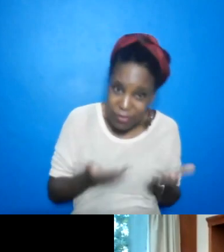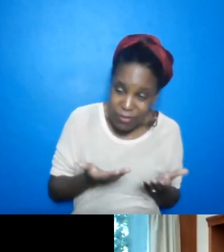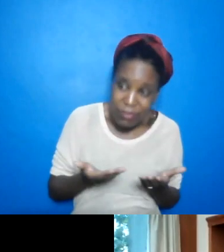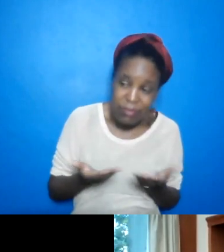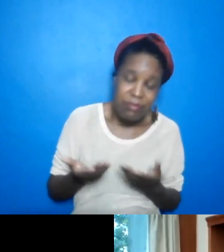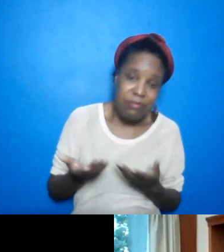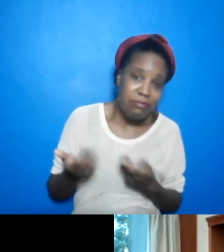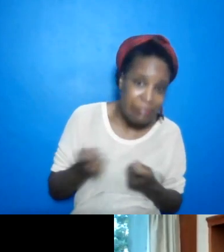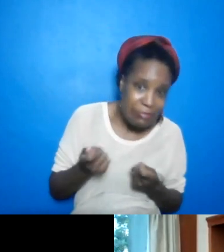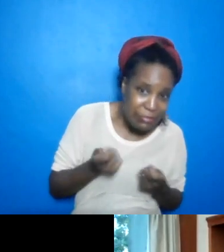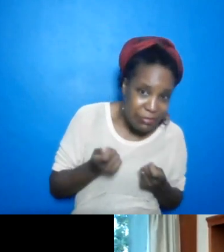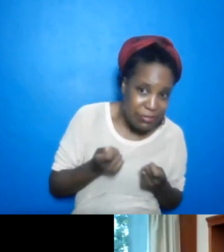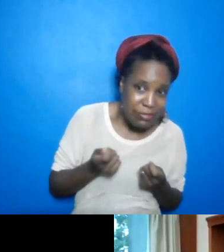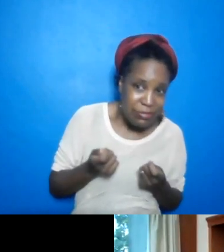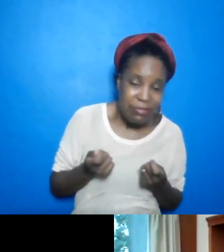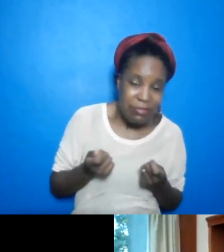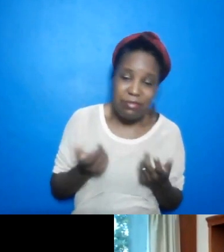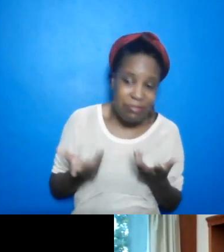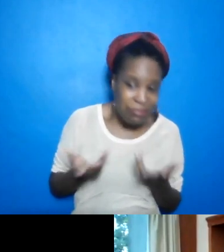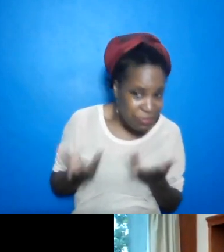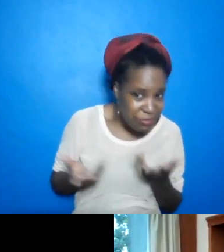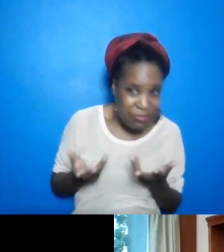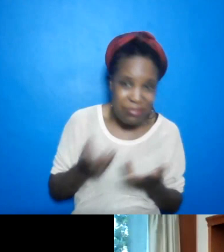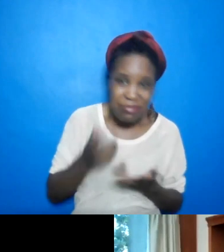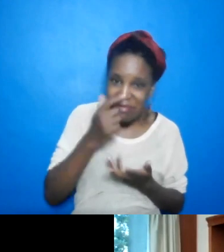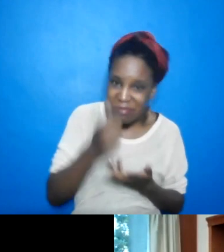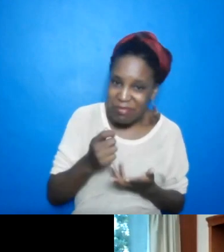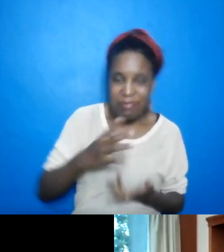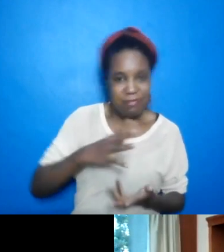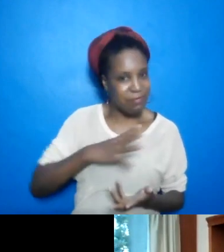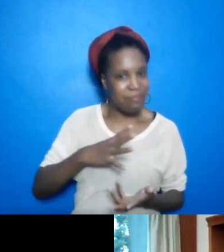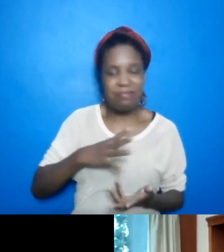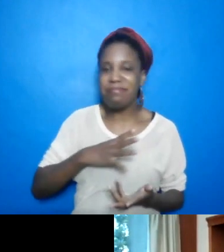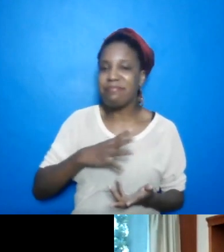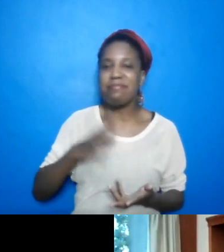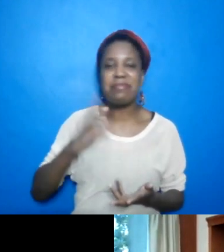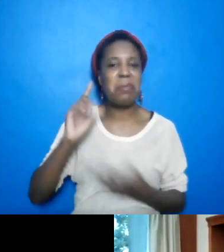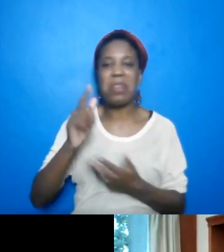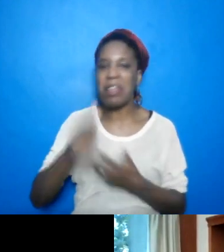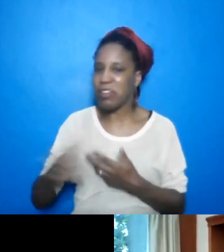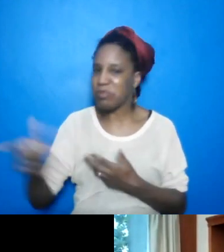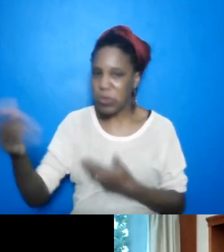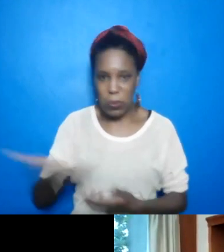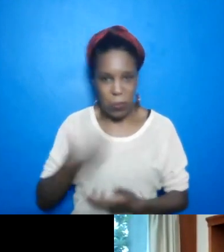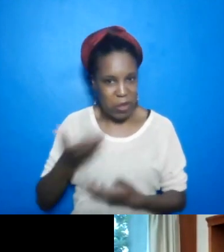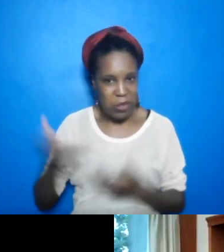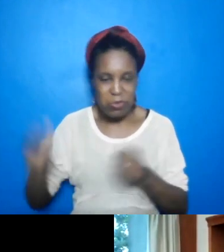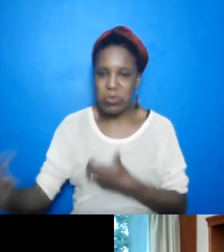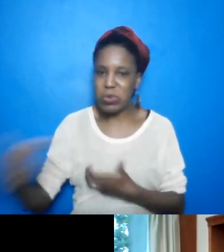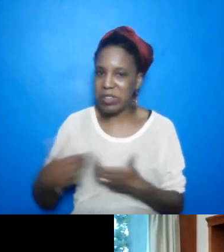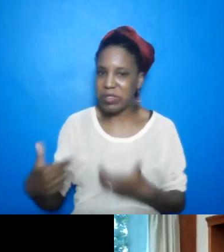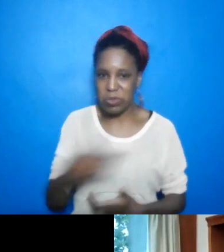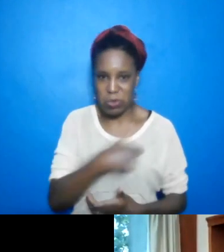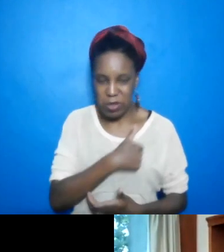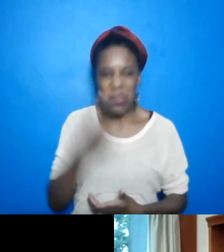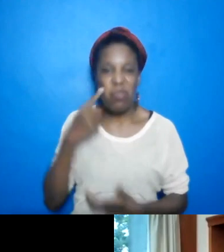or establish the time for discussing transformation. And so we will go, we will